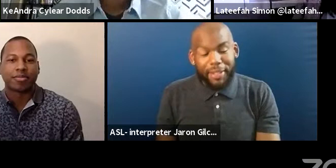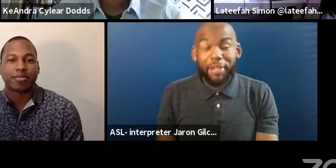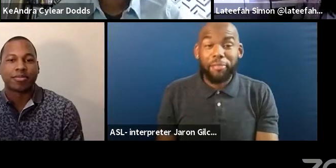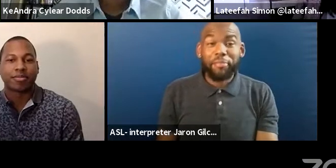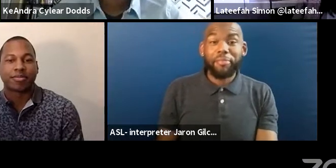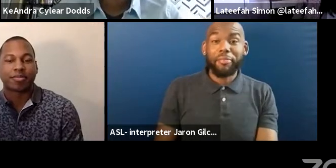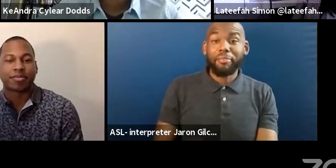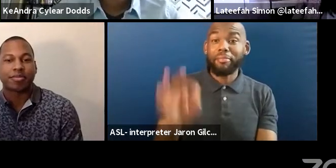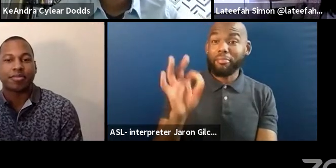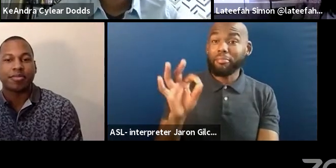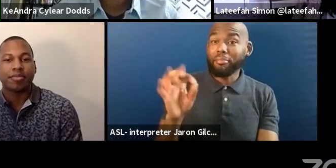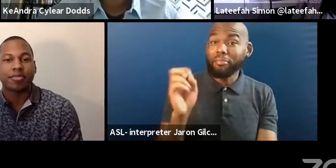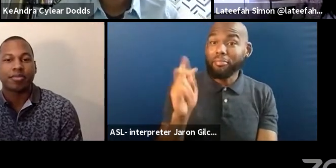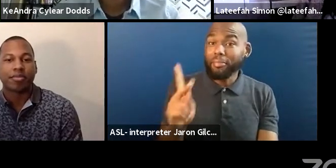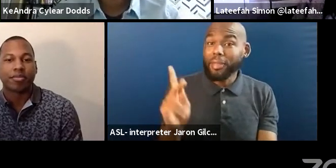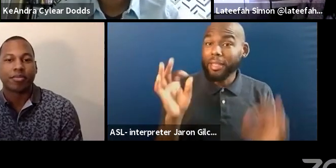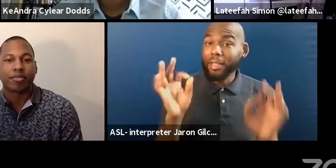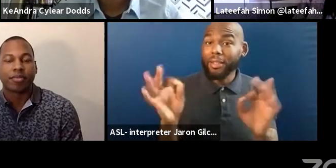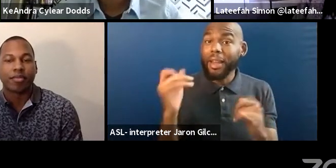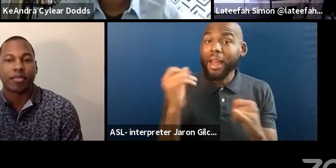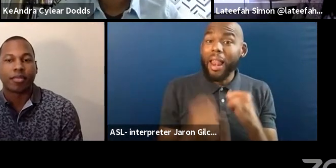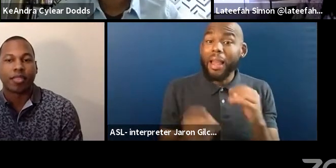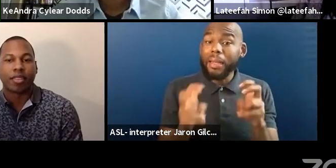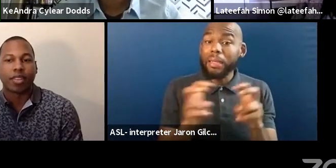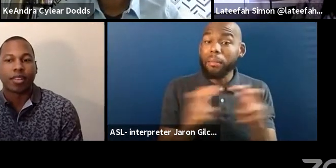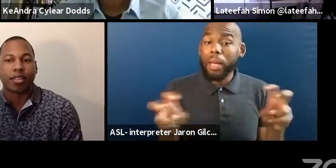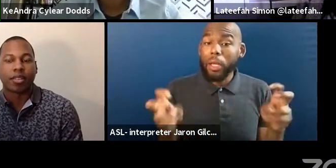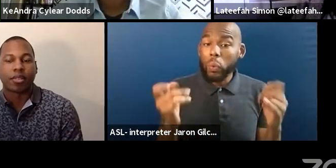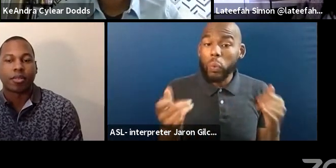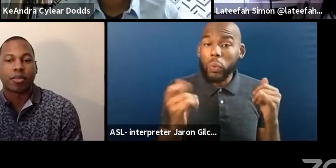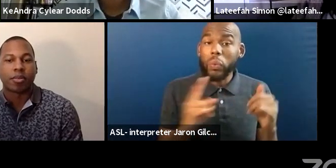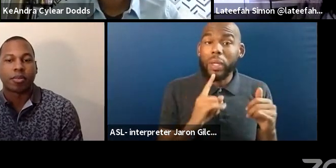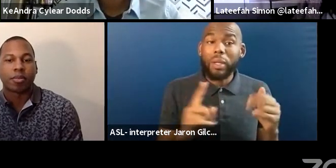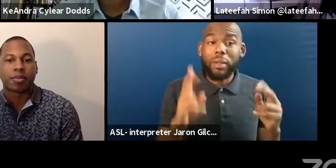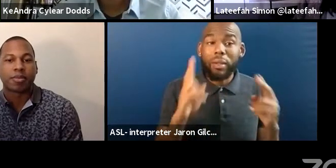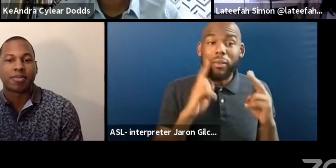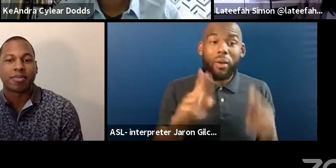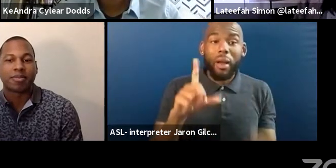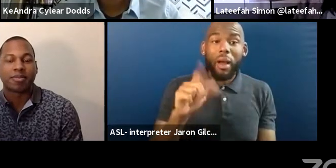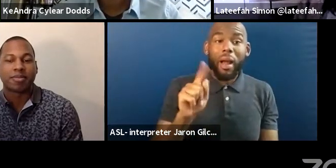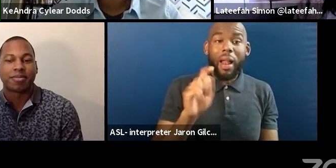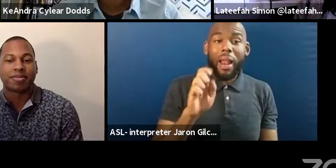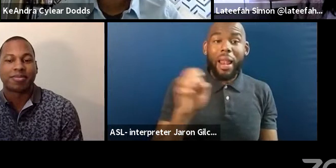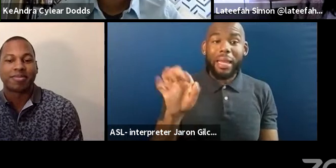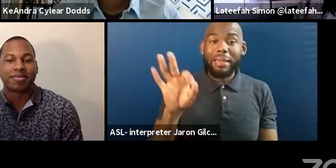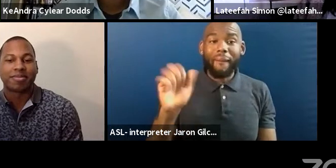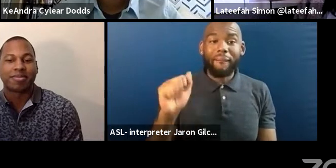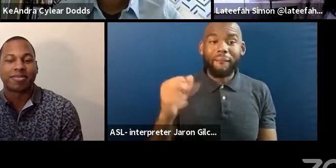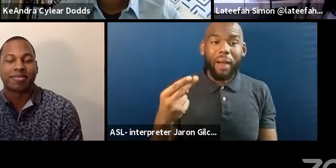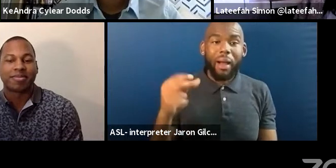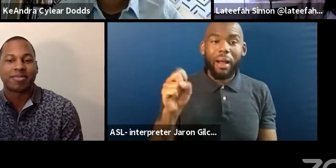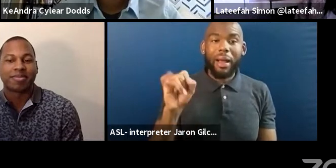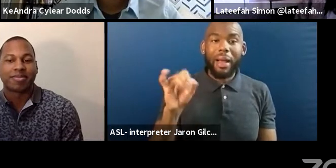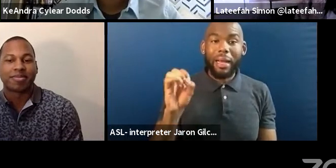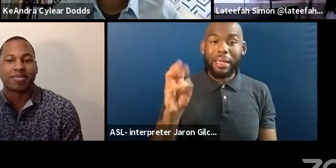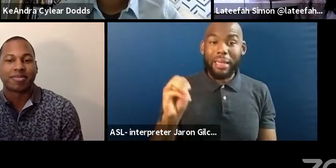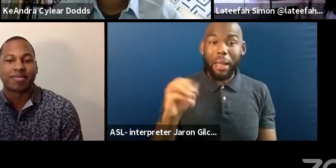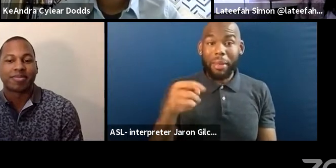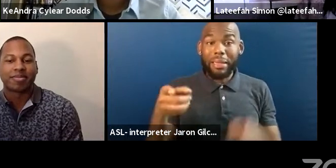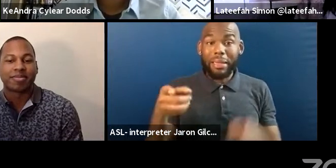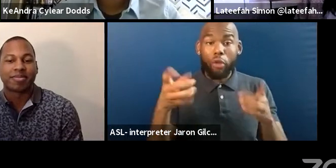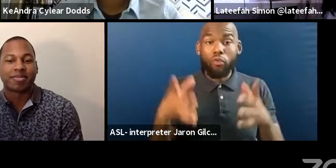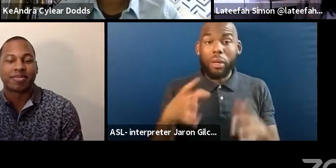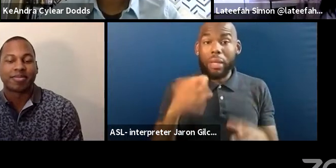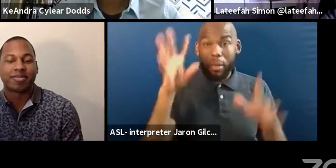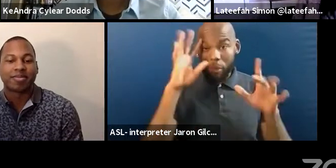Great. And our last panelist today is the Honorable Lateefah Simon. Director Simon is the president